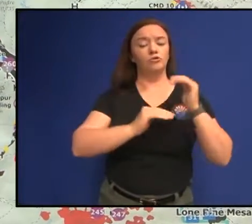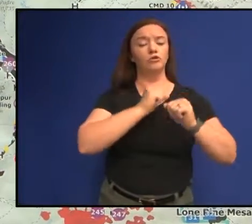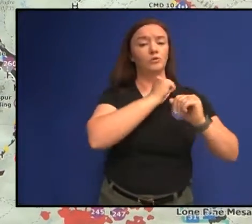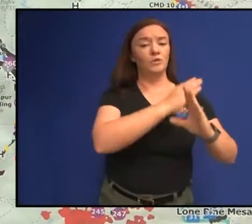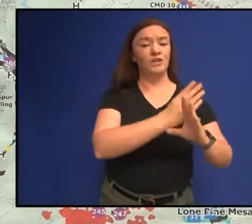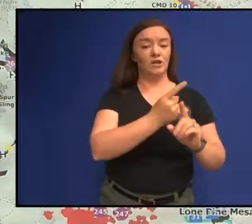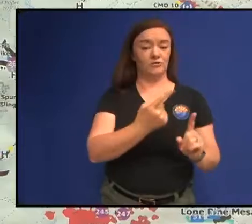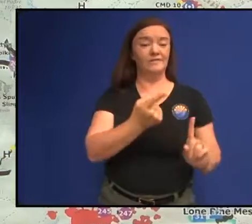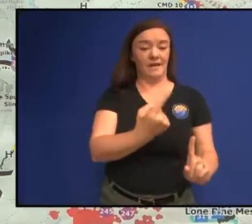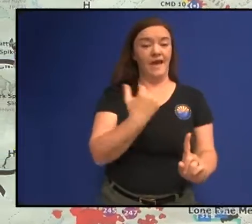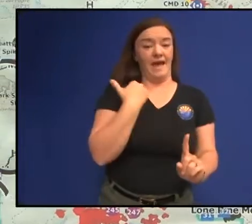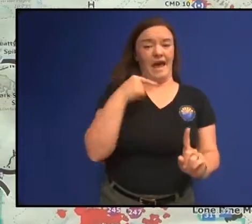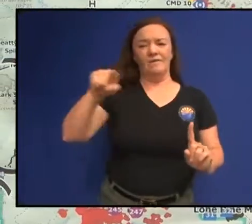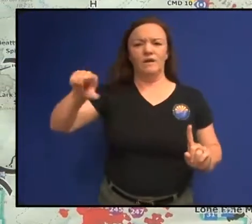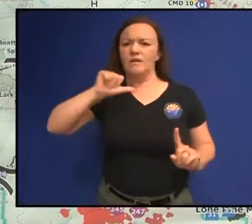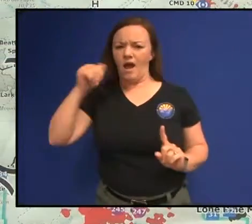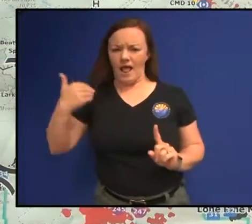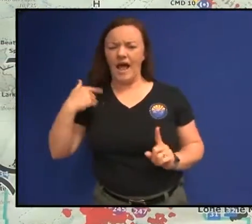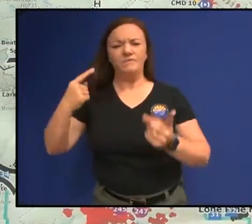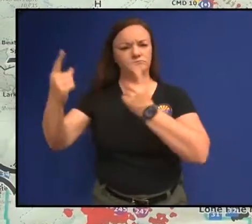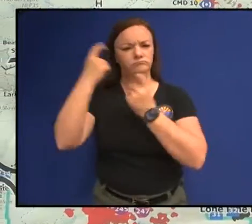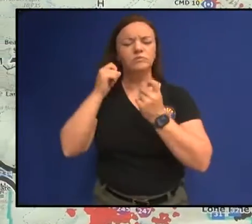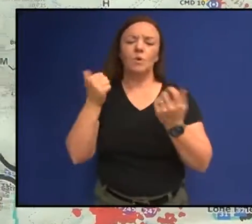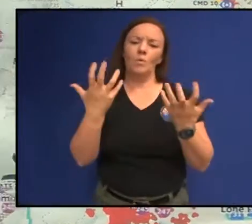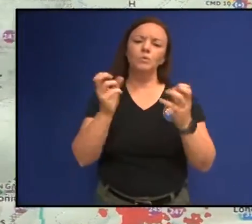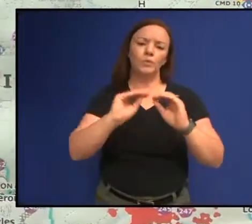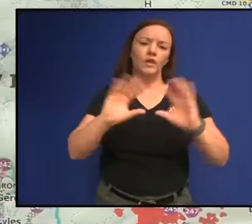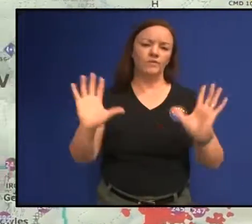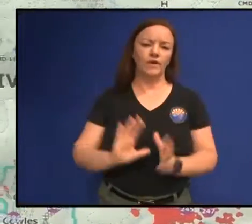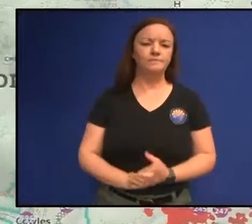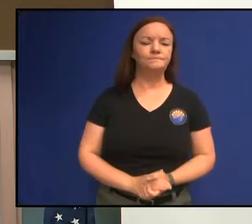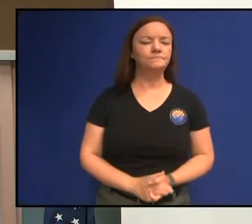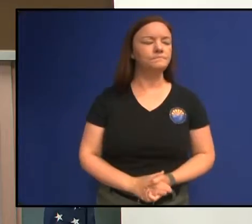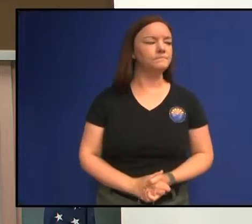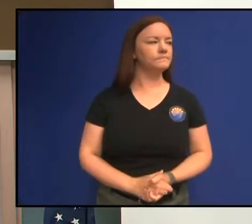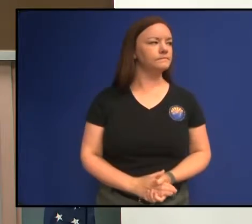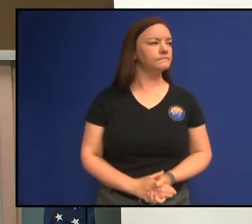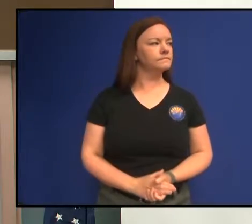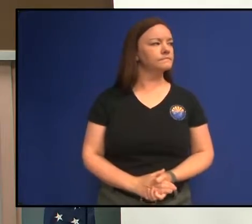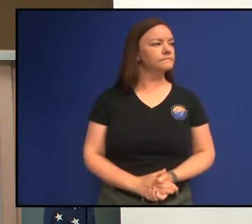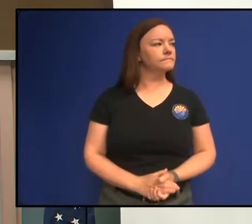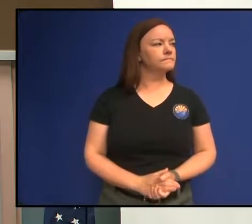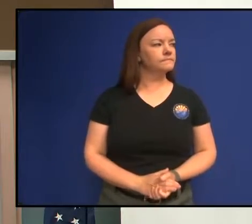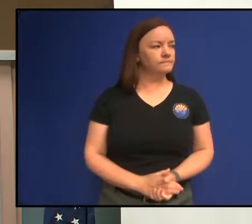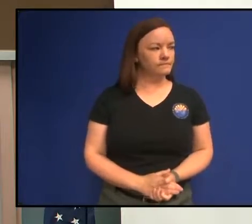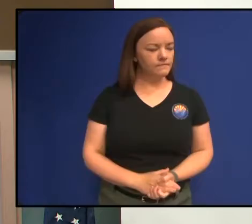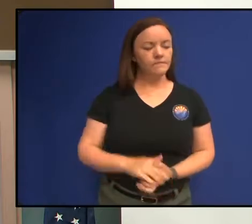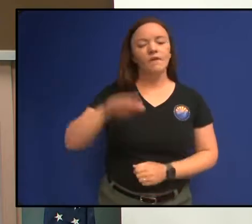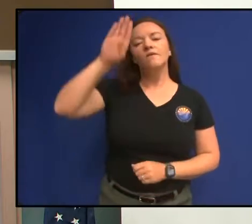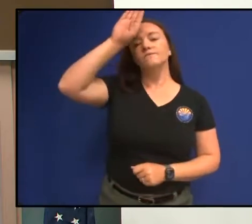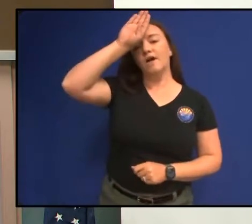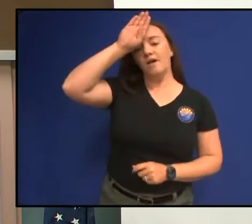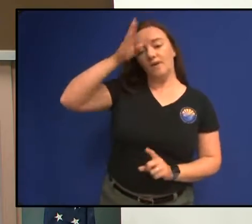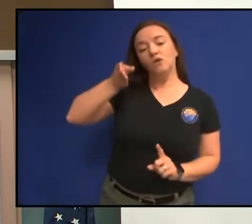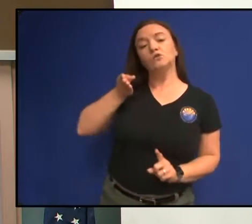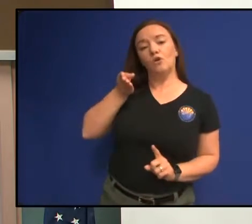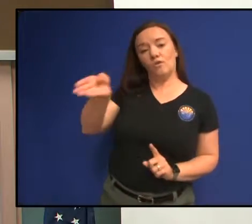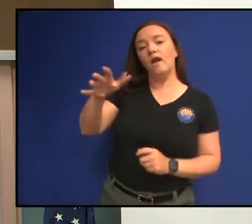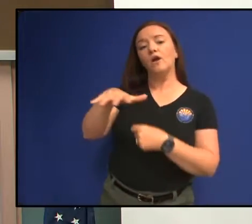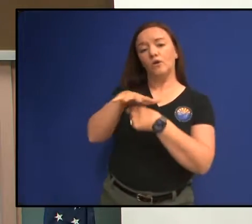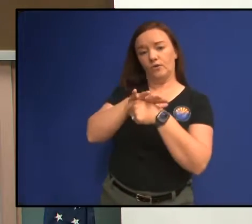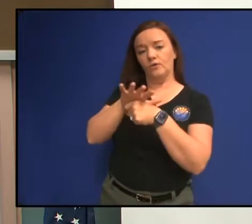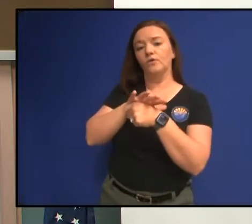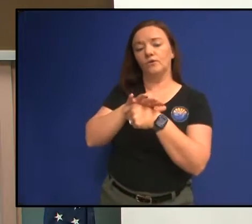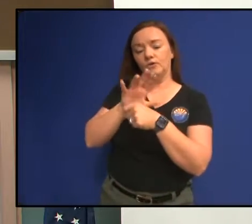have been out there. So just wanted to share that with folks. Overall, we do have the crews in there on that piece I was talking